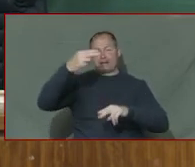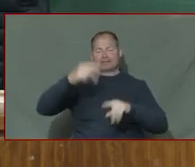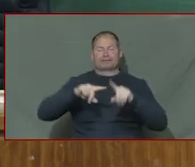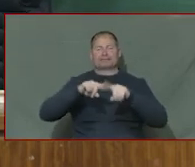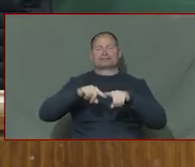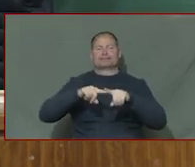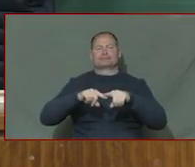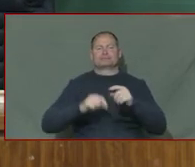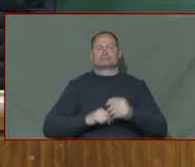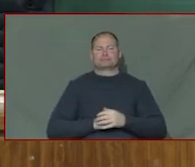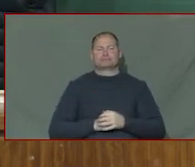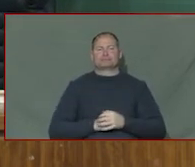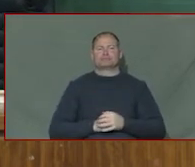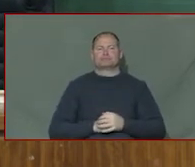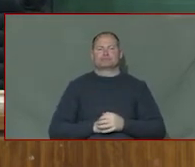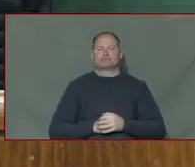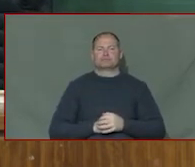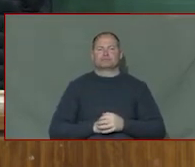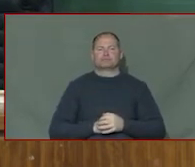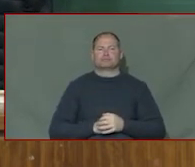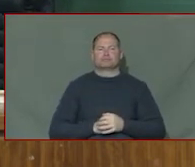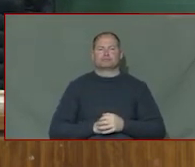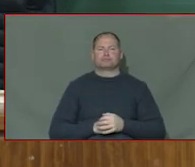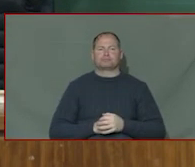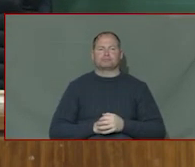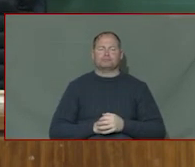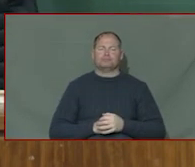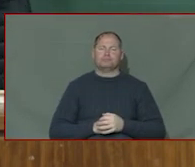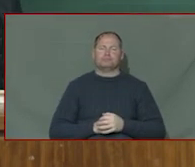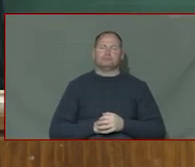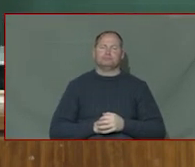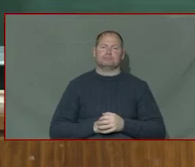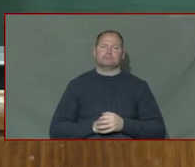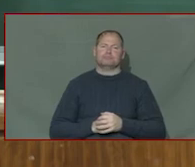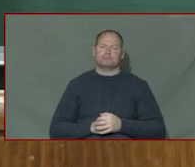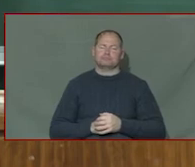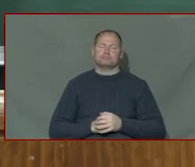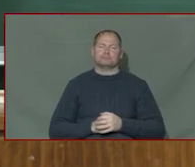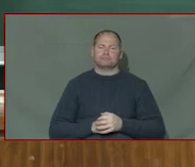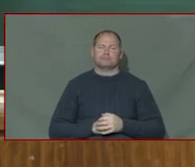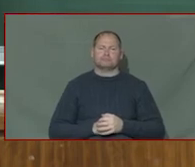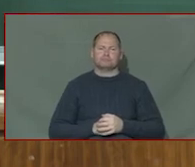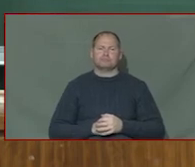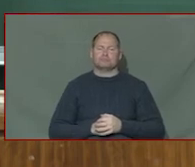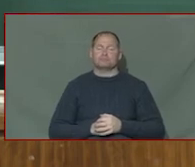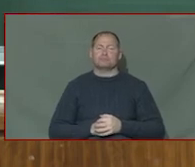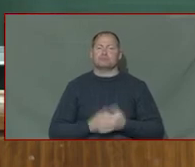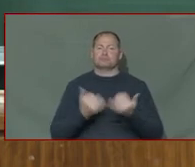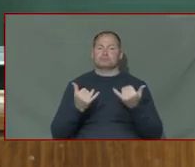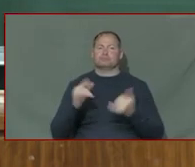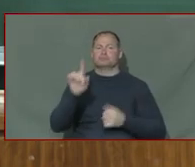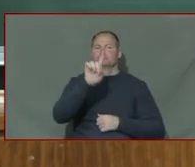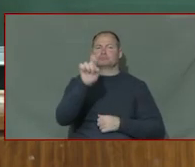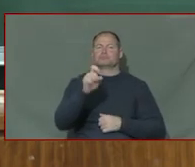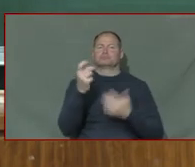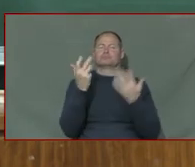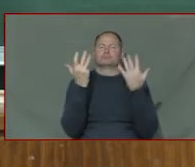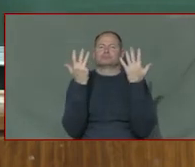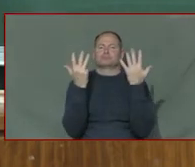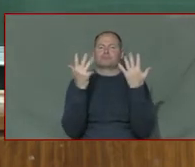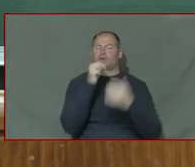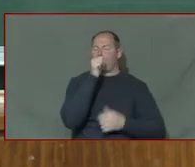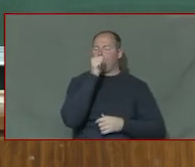to 340 over pi radius squared, and that answers question